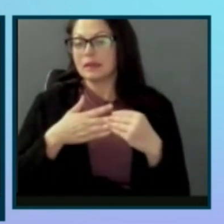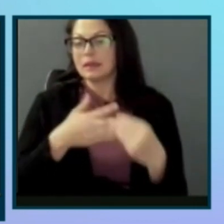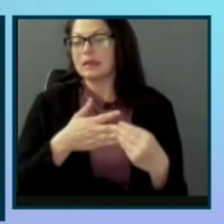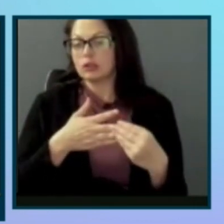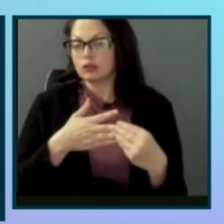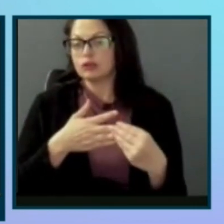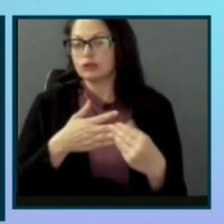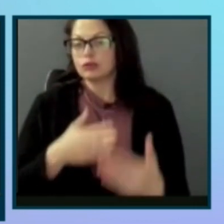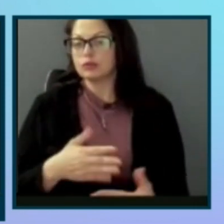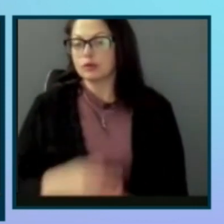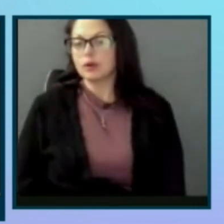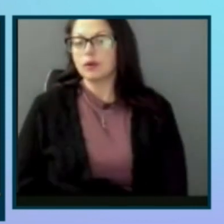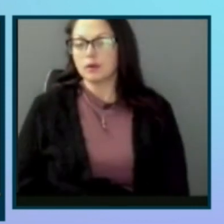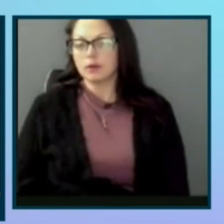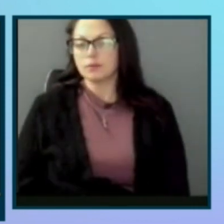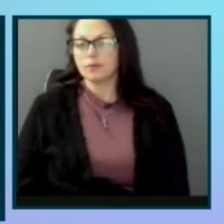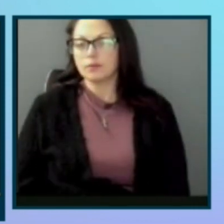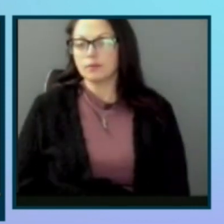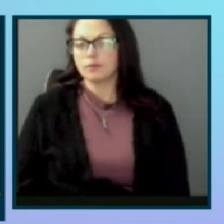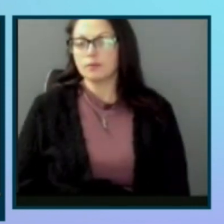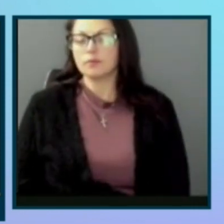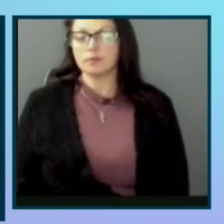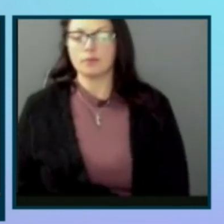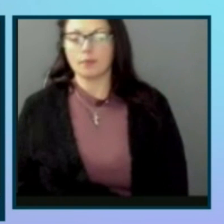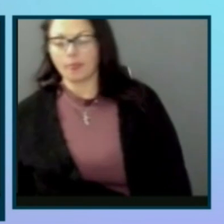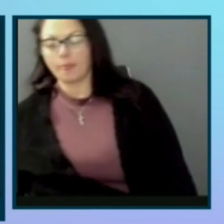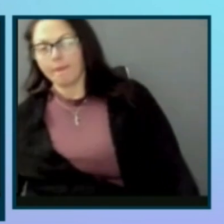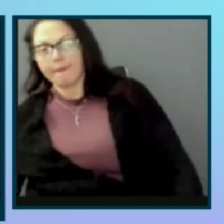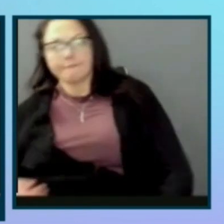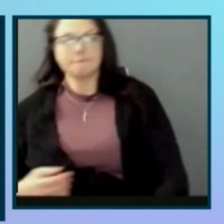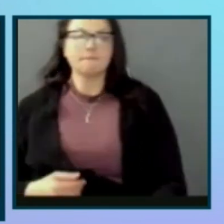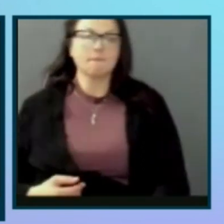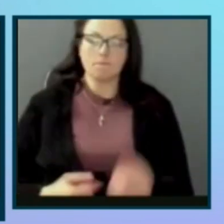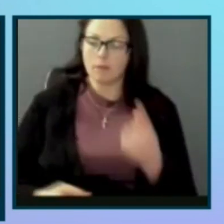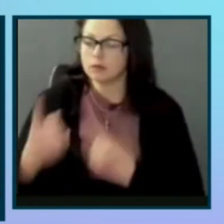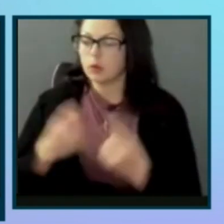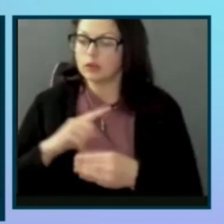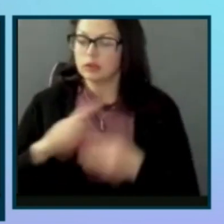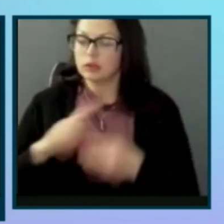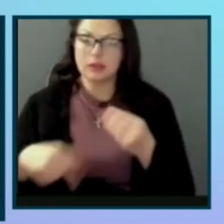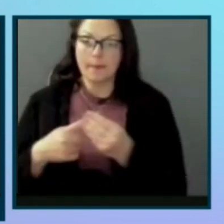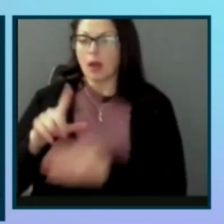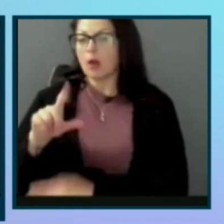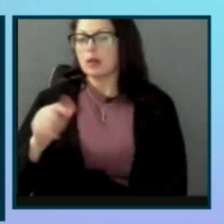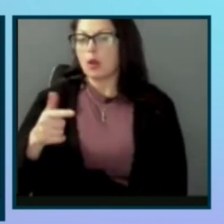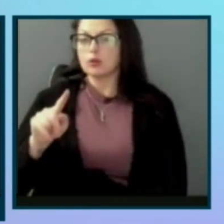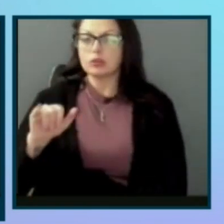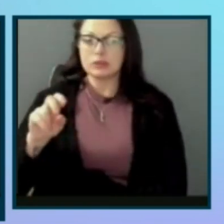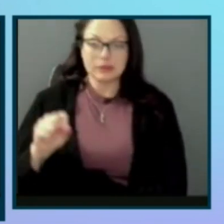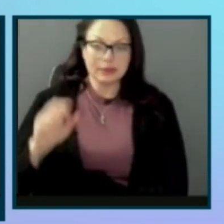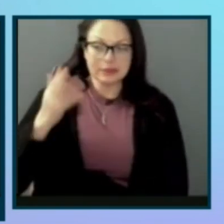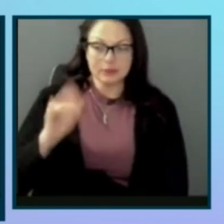We got some questions around the logistics. So it sounds like you conducted this via Zoom. Any